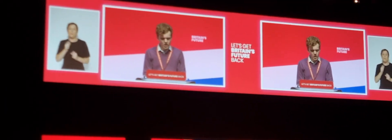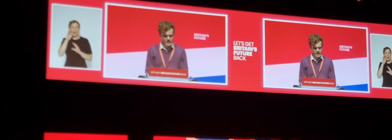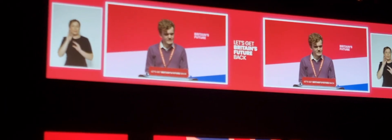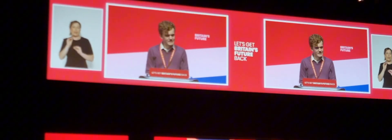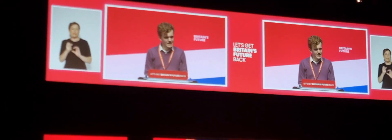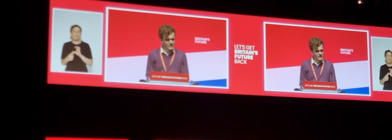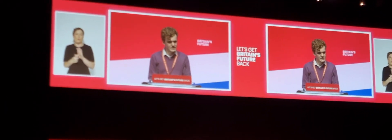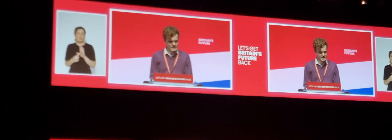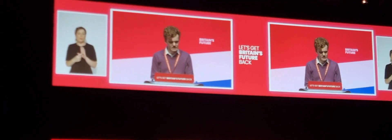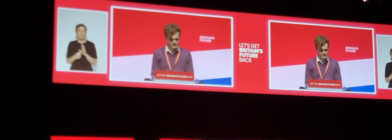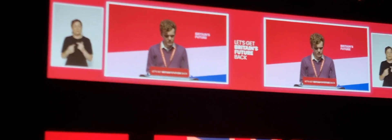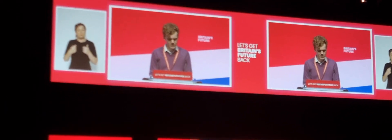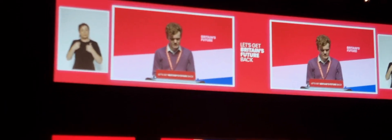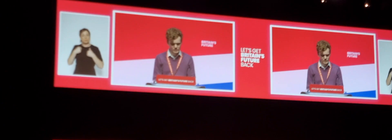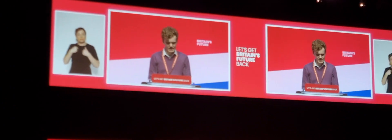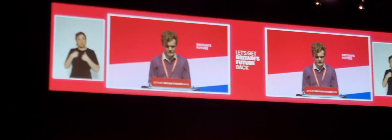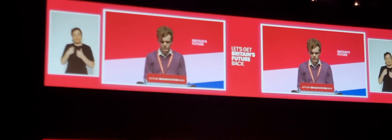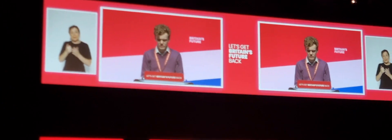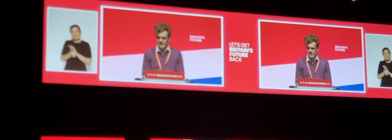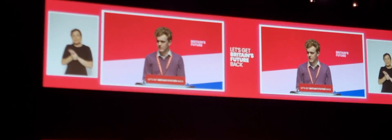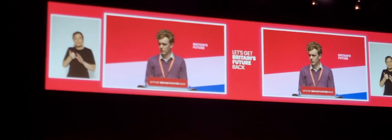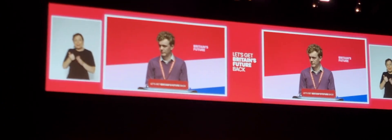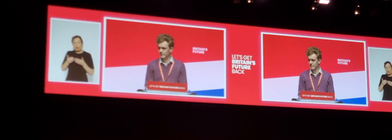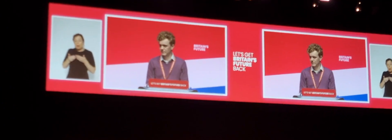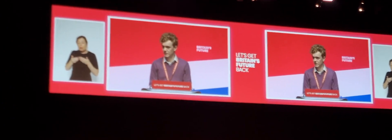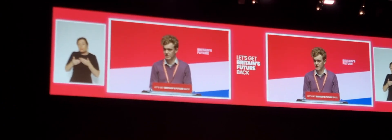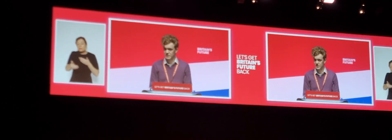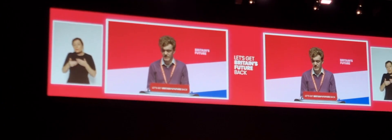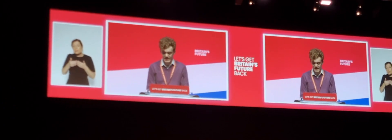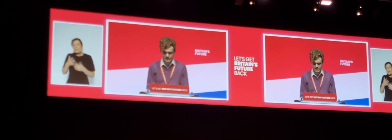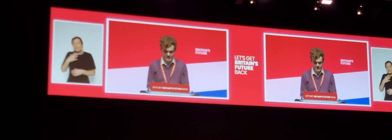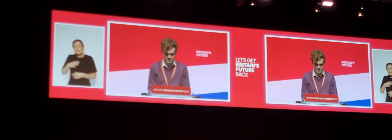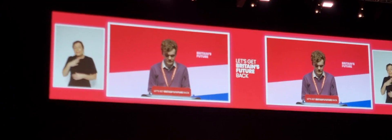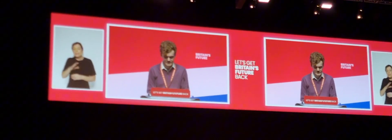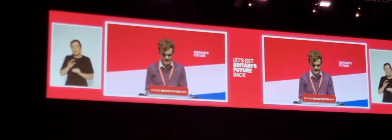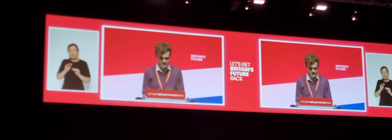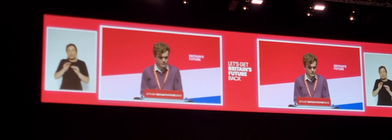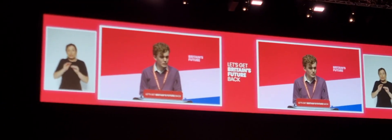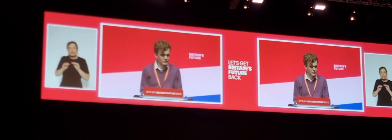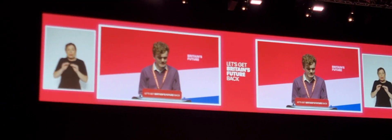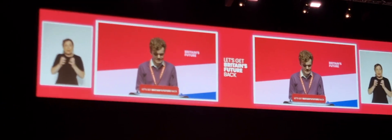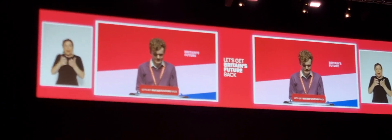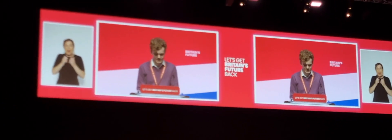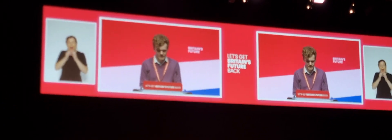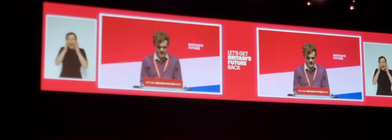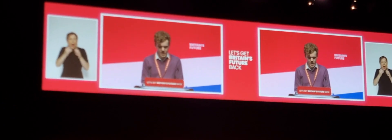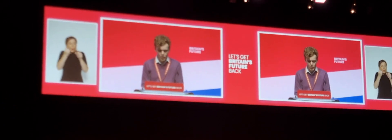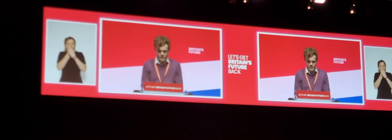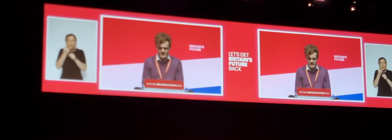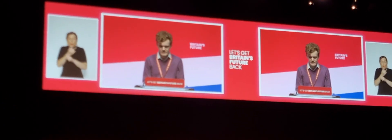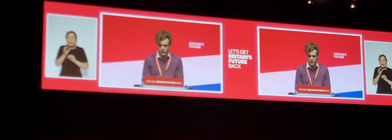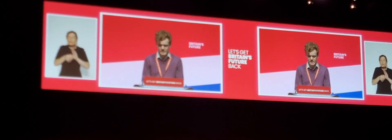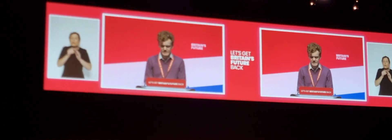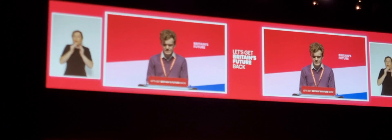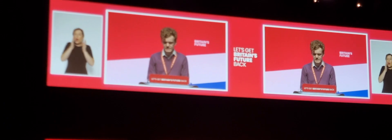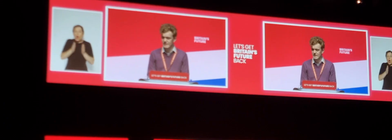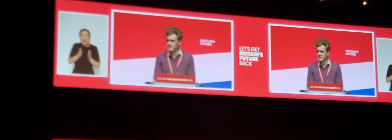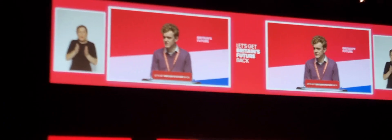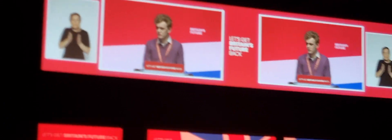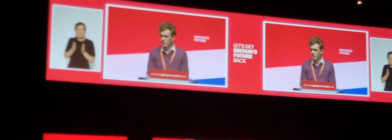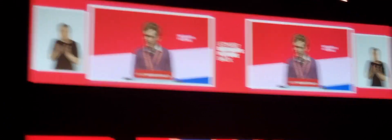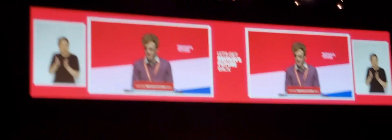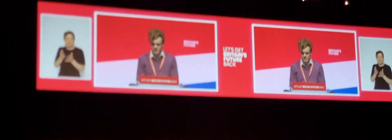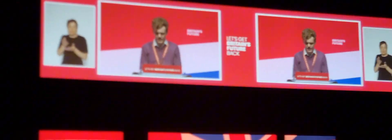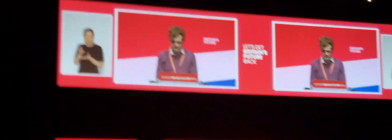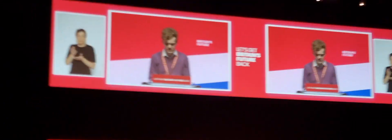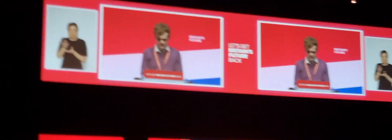We are working to deliver the skills programmes we need across our economy, including training in retrofitting of the broader green sector, equipping small businesses and